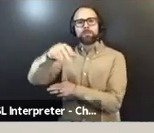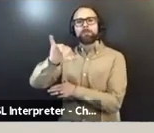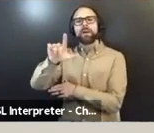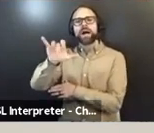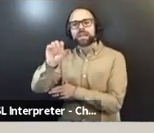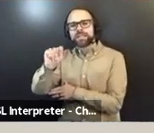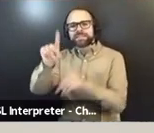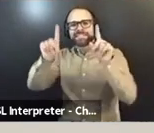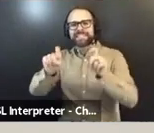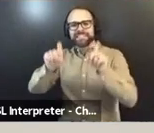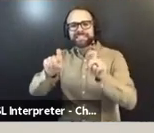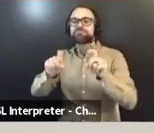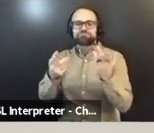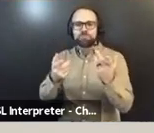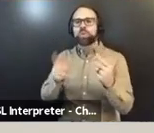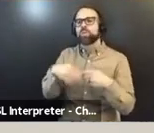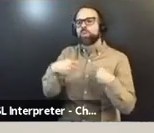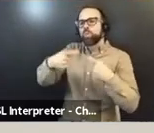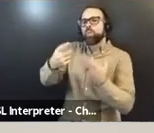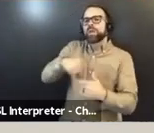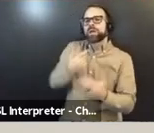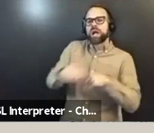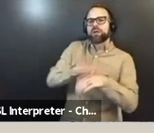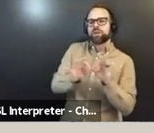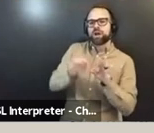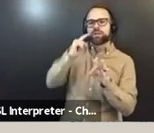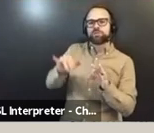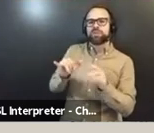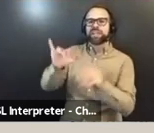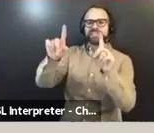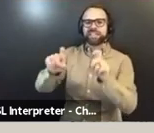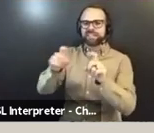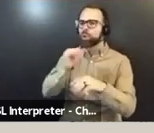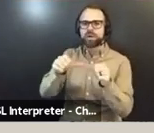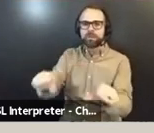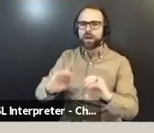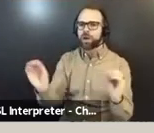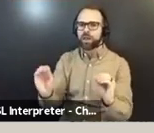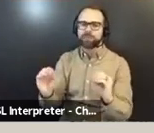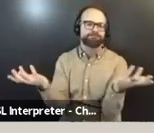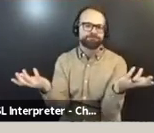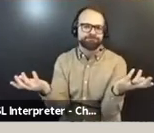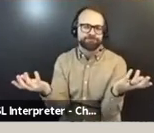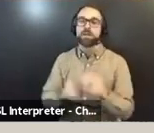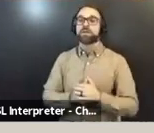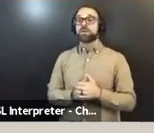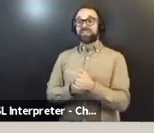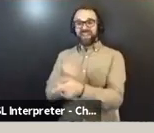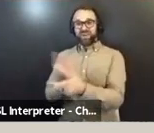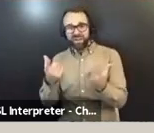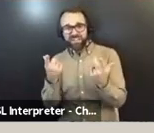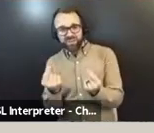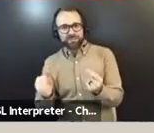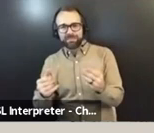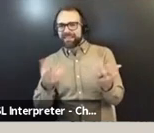need to do a pilot test and we'll pay for the testing, but we're not going to give you money up front. There's no deposit. There's nothing. So they really want to do the project, but they just don't have the money